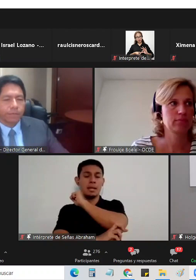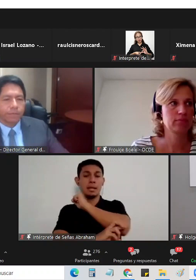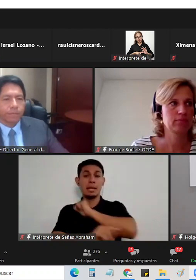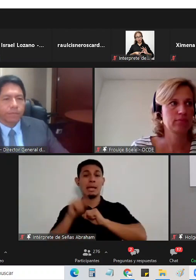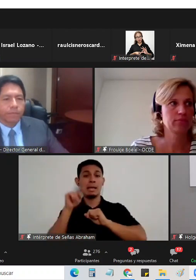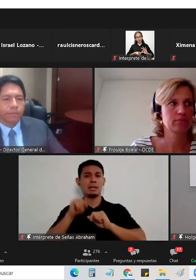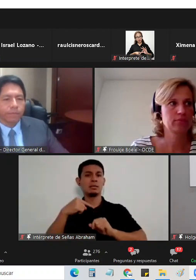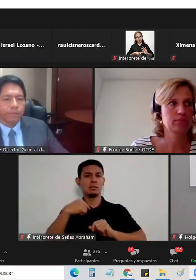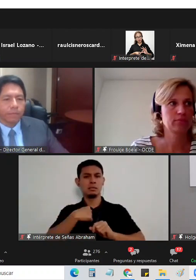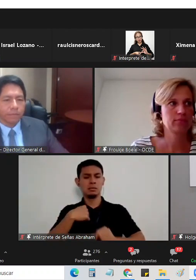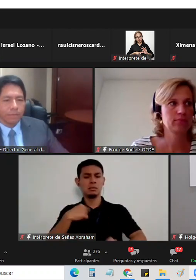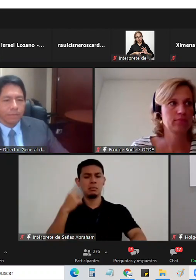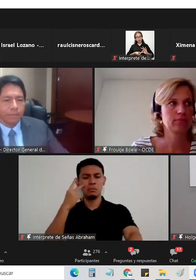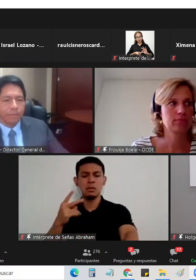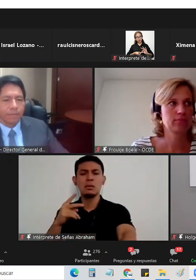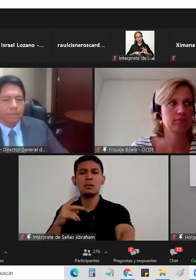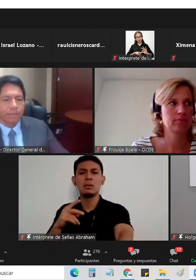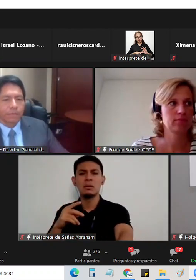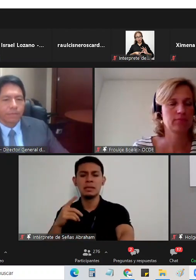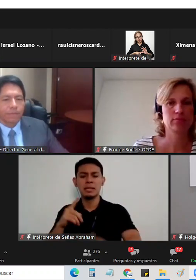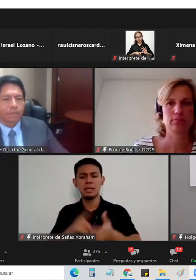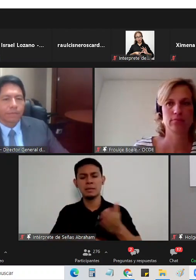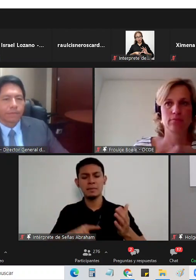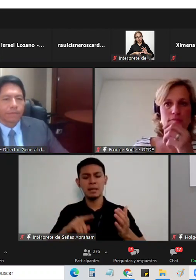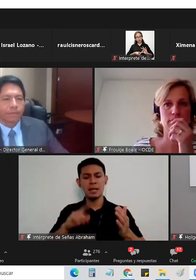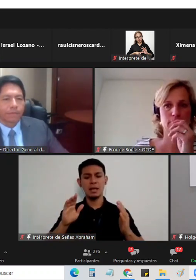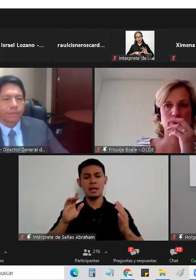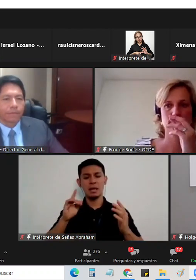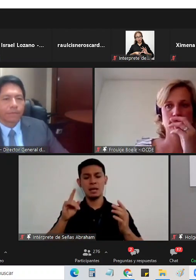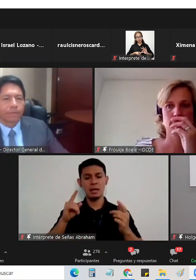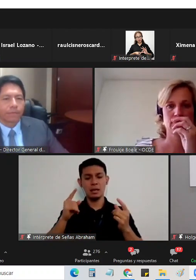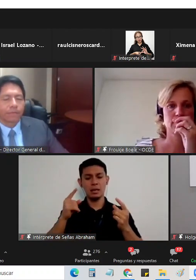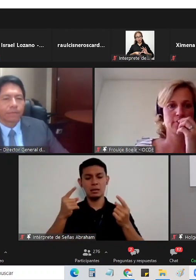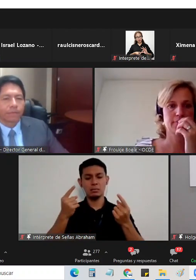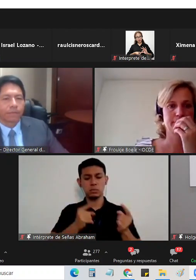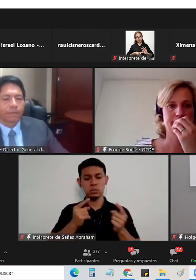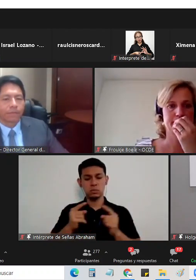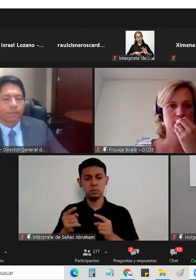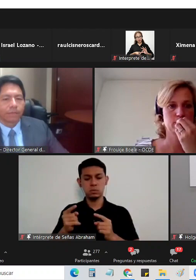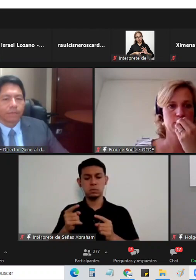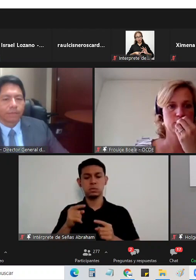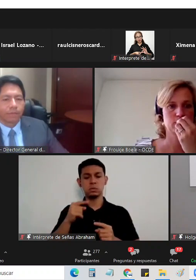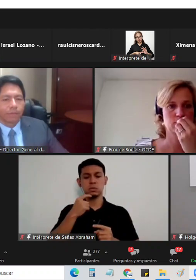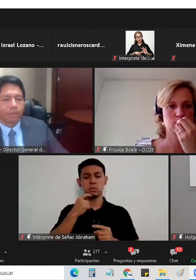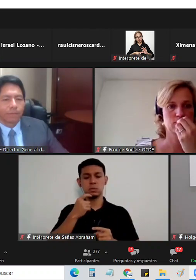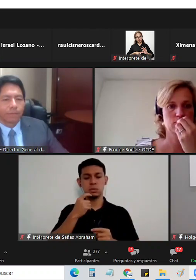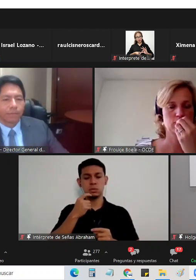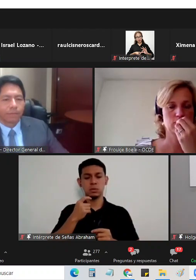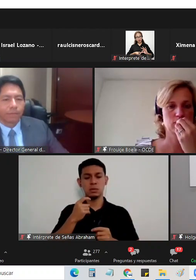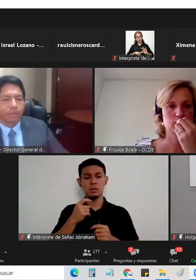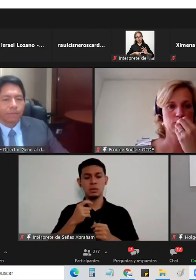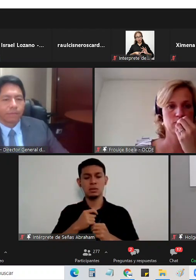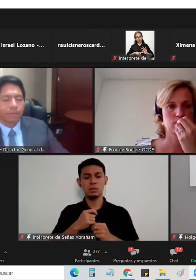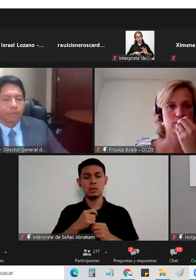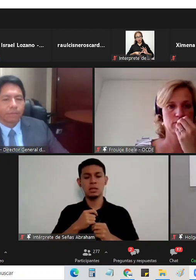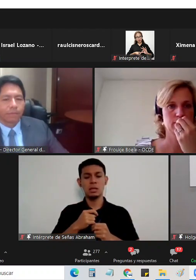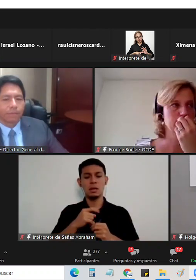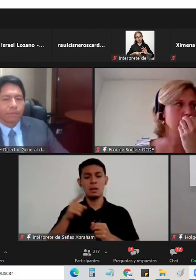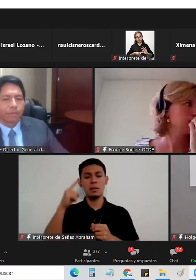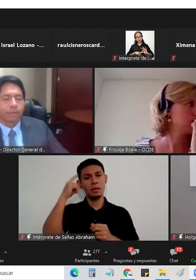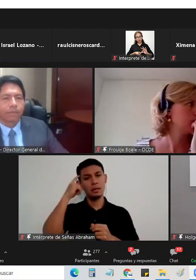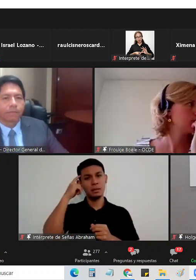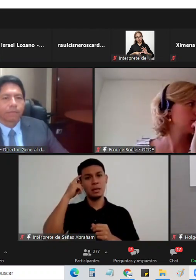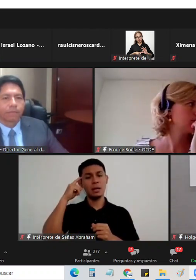investment and i see that the biggest challenge that we can see in the countries and generally in the country